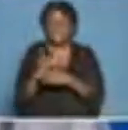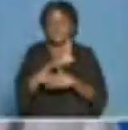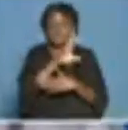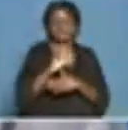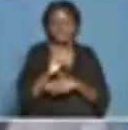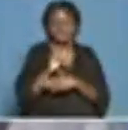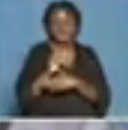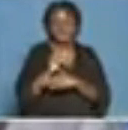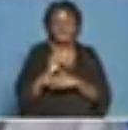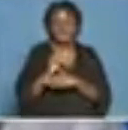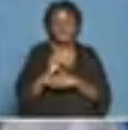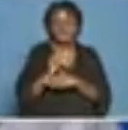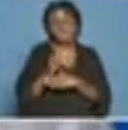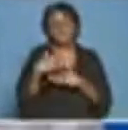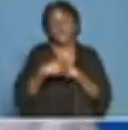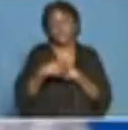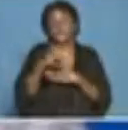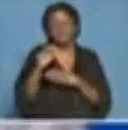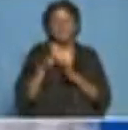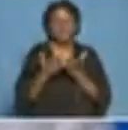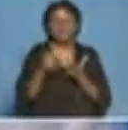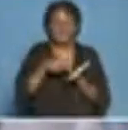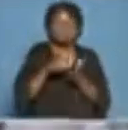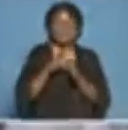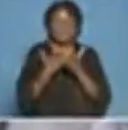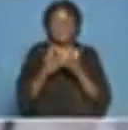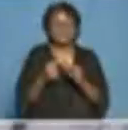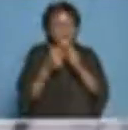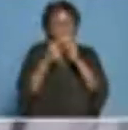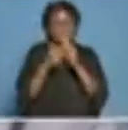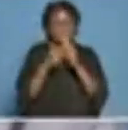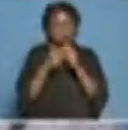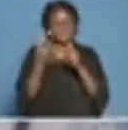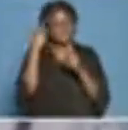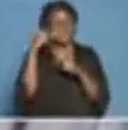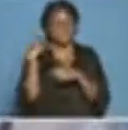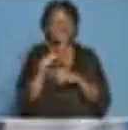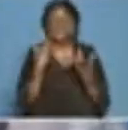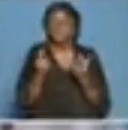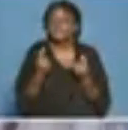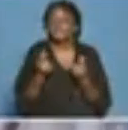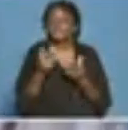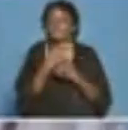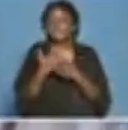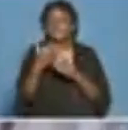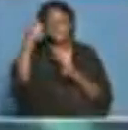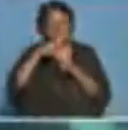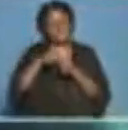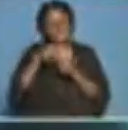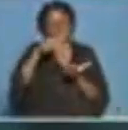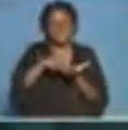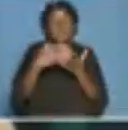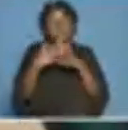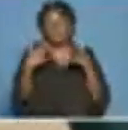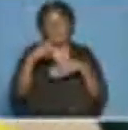This book is extremely special to us because we wanted to do something to commemorate this milestone in our country's history. And we wanted